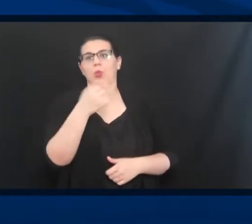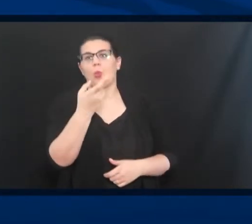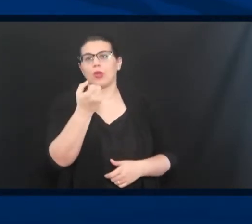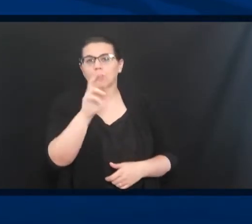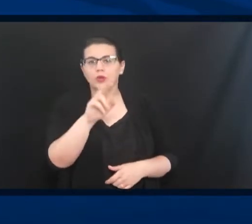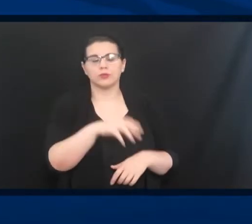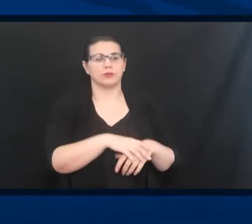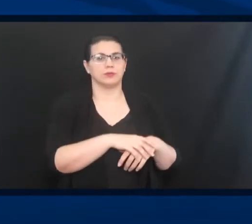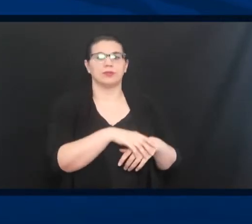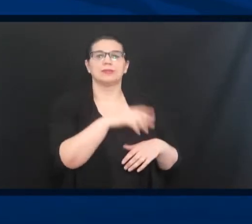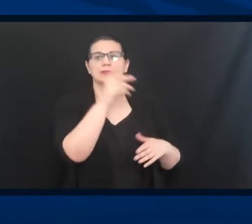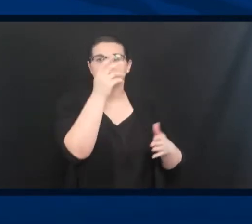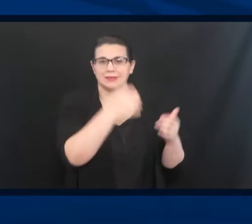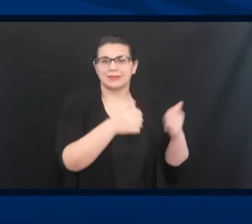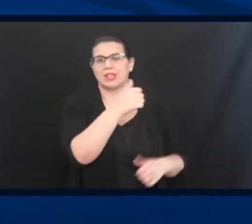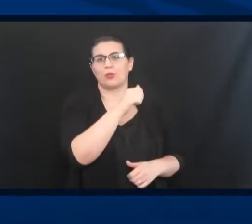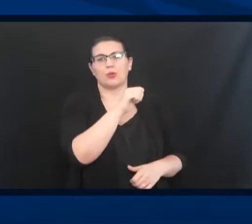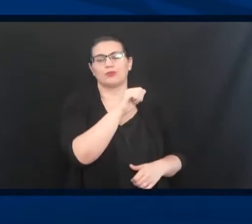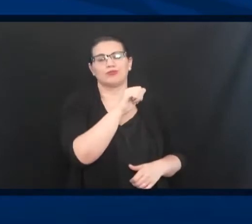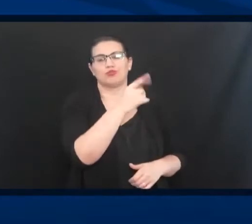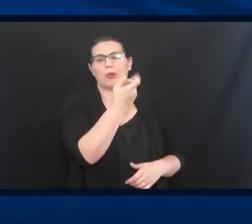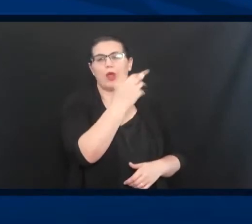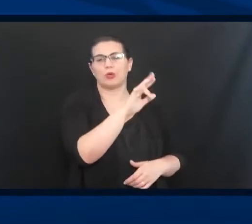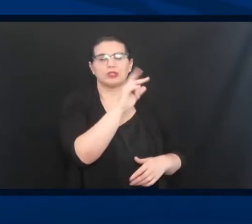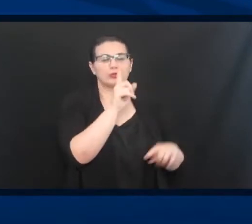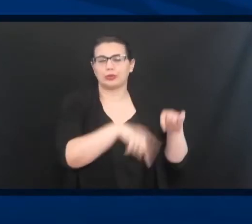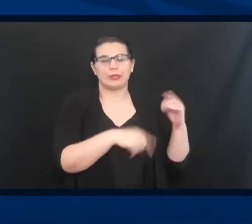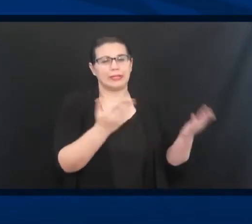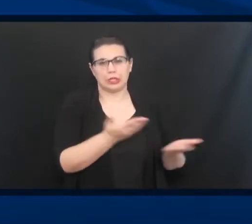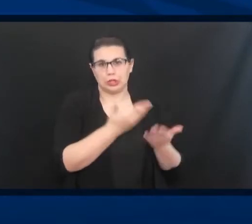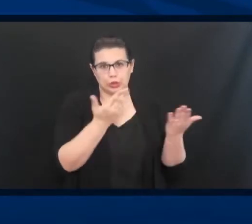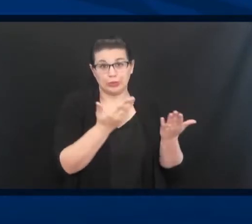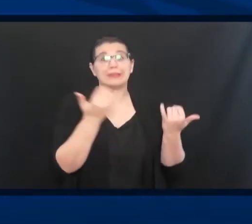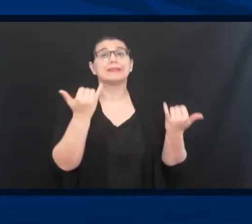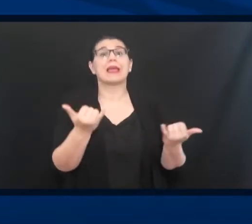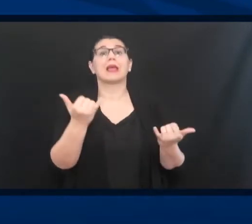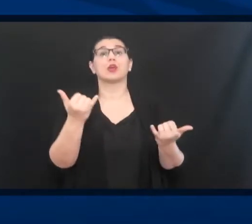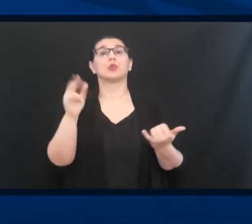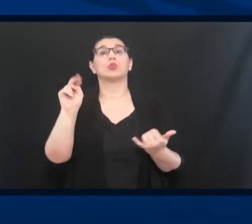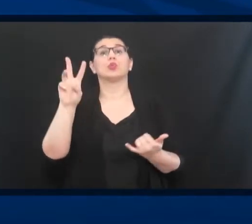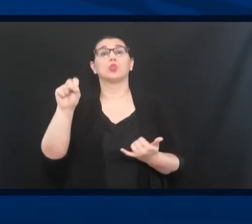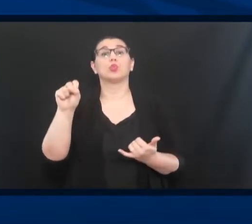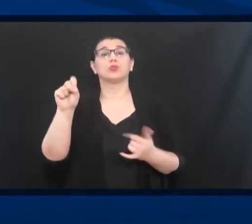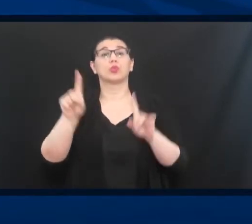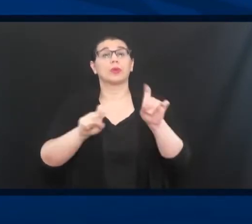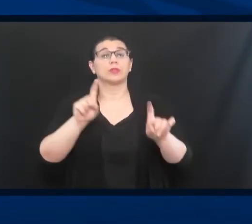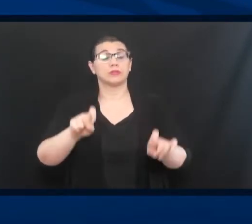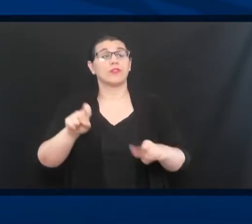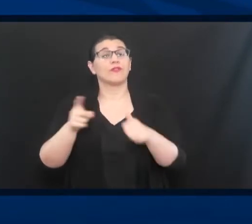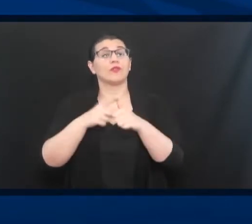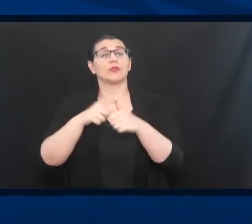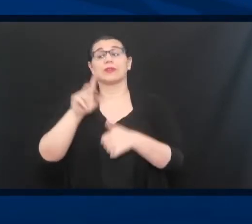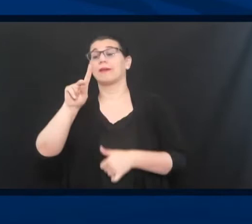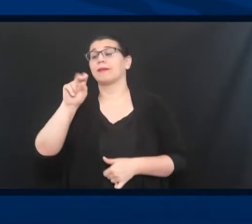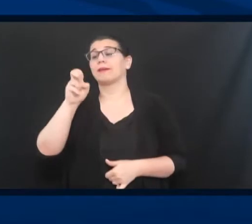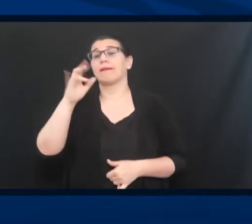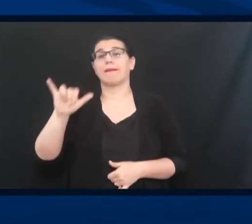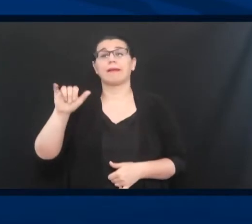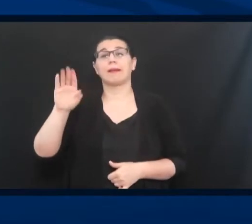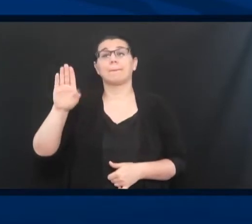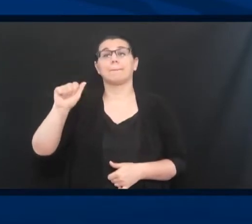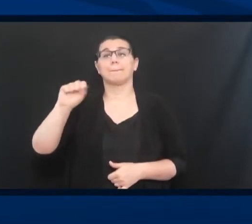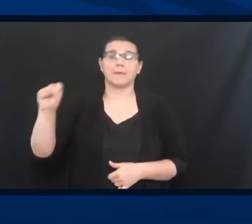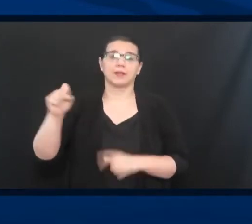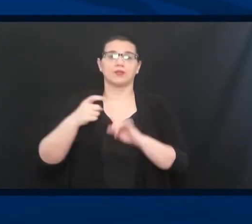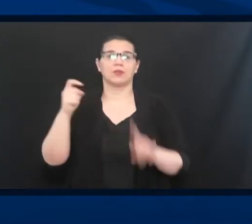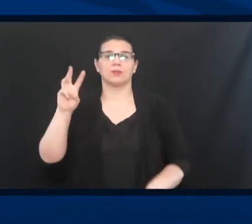engagements today, and they will rejoin us next time. We'll now go to questions from members of the media. The first today from Kenny Bass with WCHS and Fox 11.